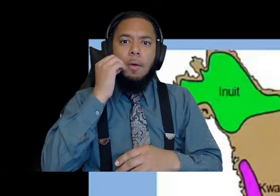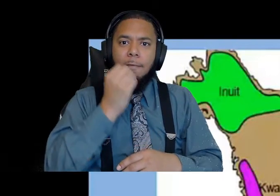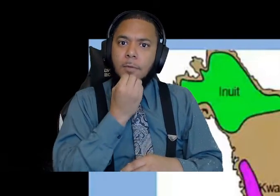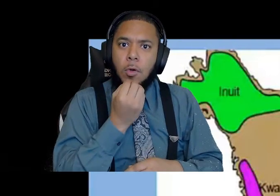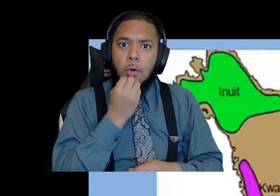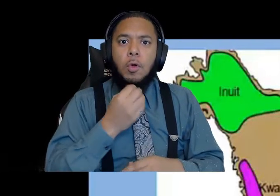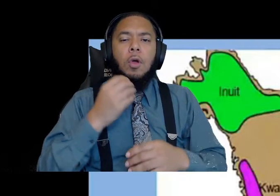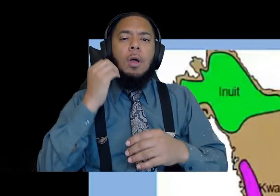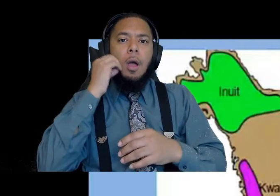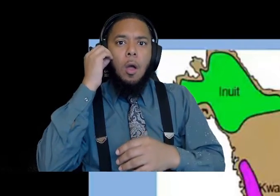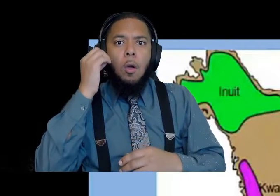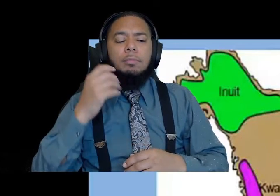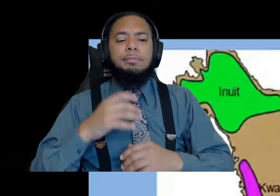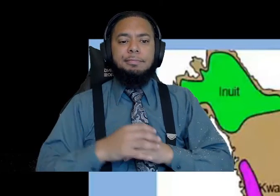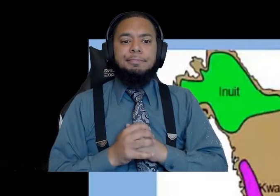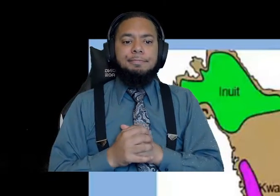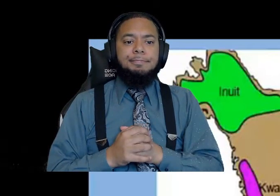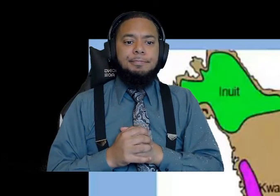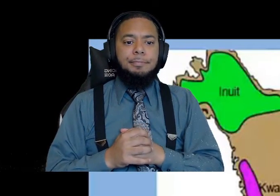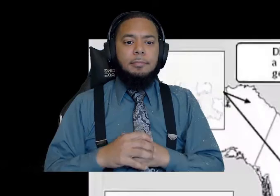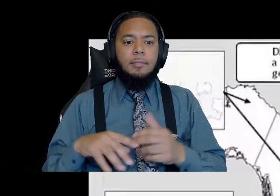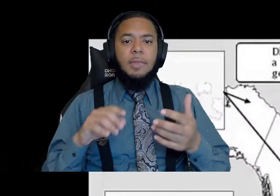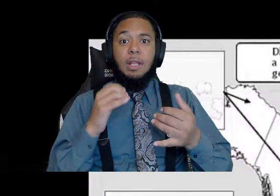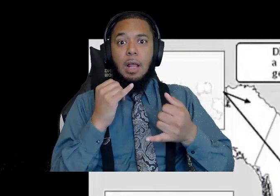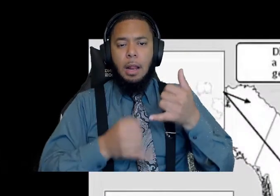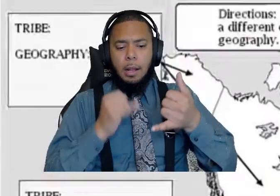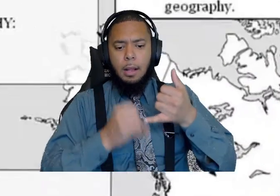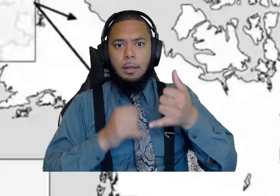The last tribe we're going to talk about is the Iroquois.